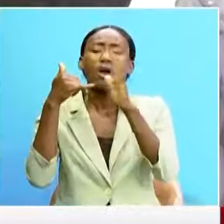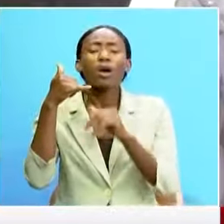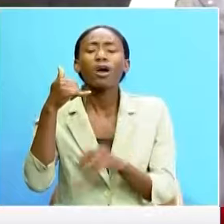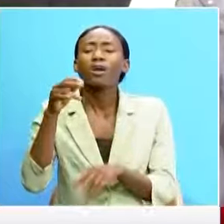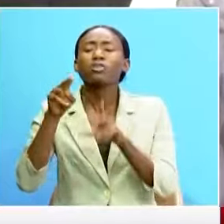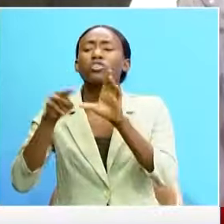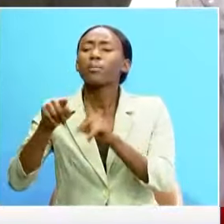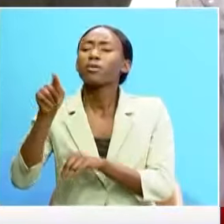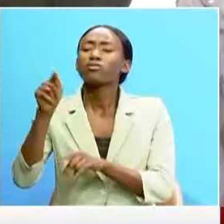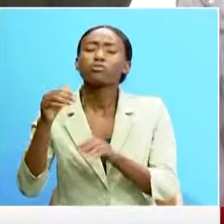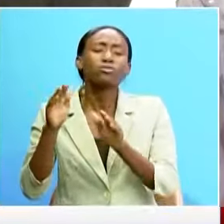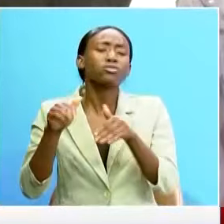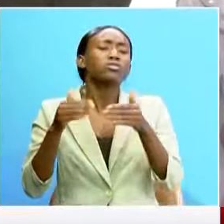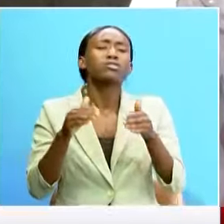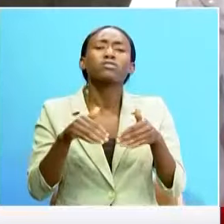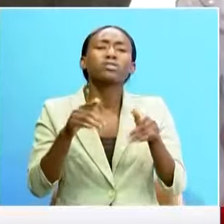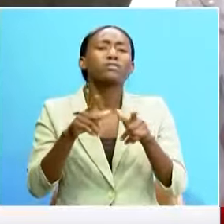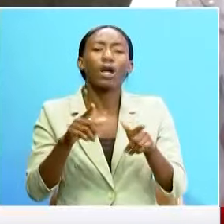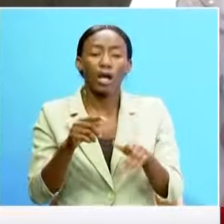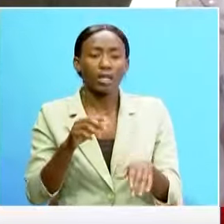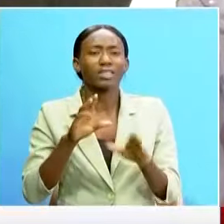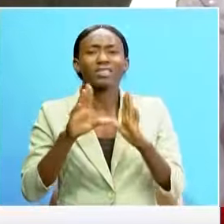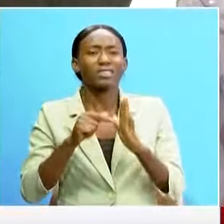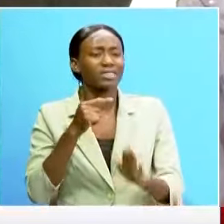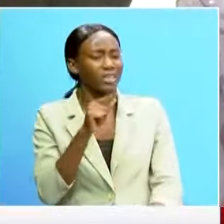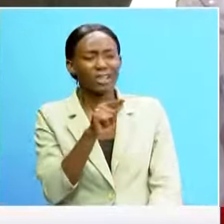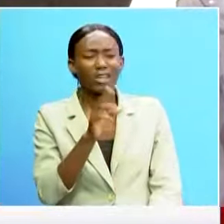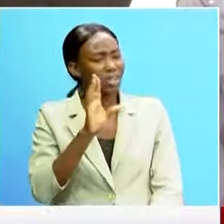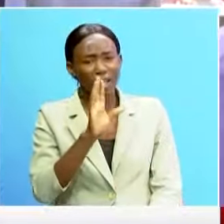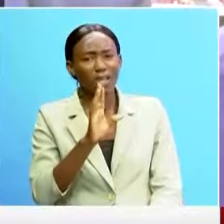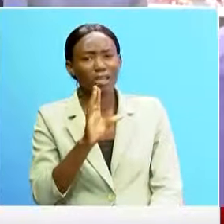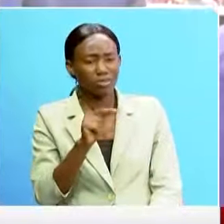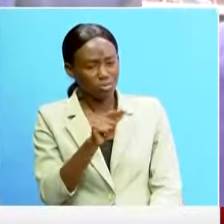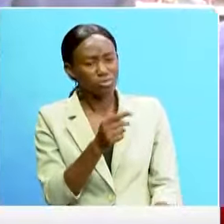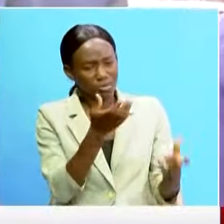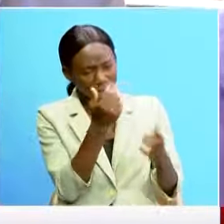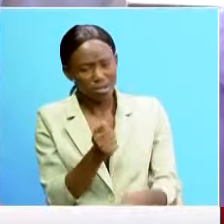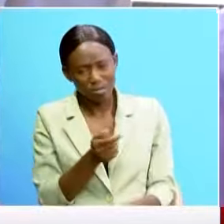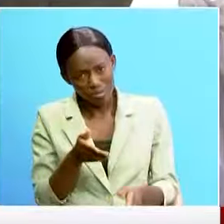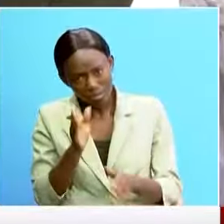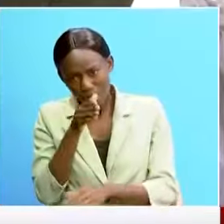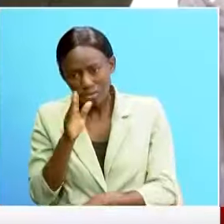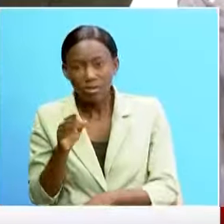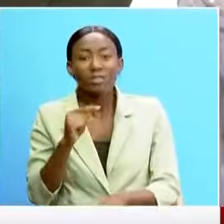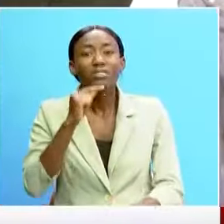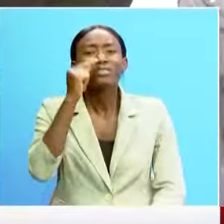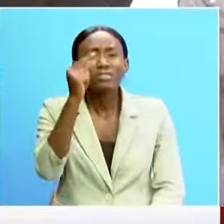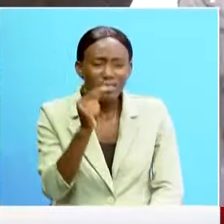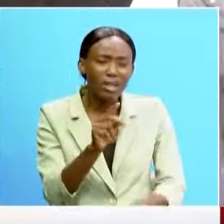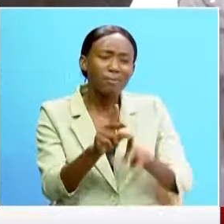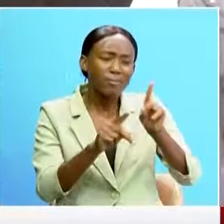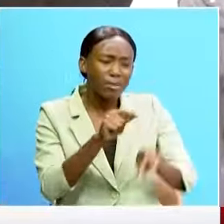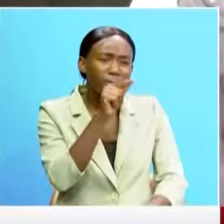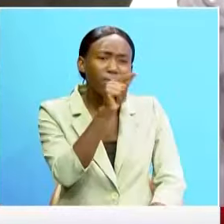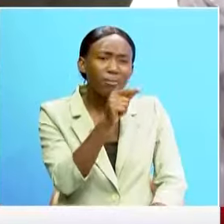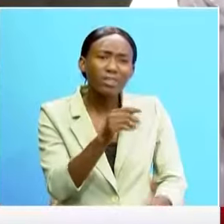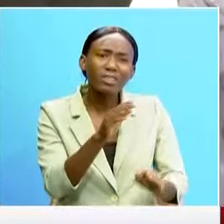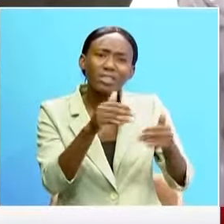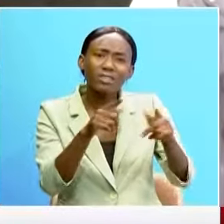Chair, you are inciting. Then I said, you come, let's go round. Tell me the people that I'm inciting.